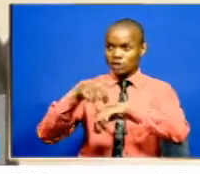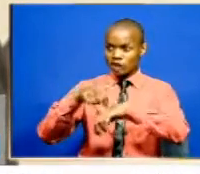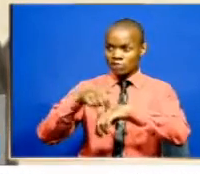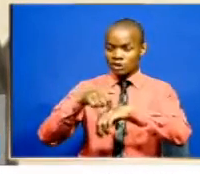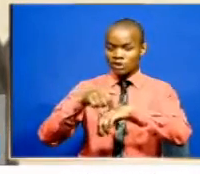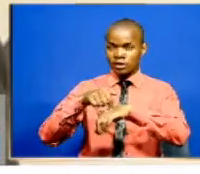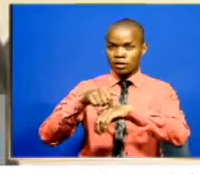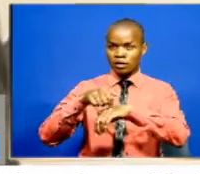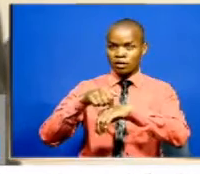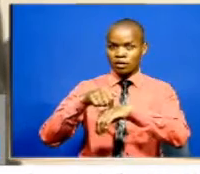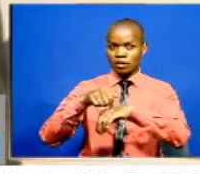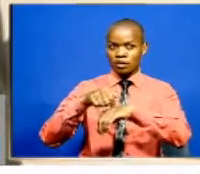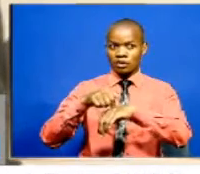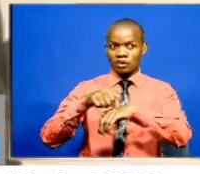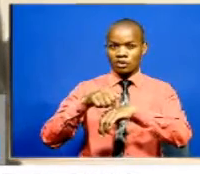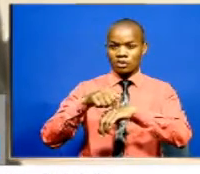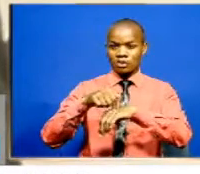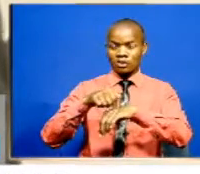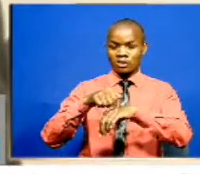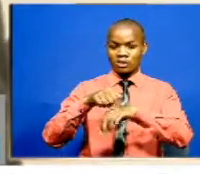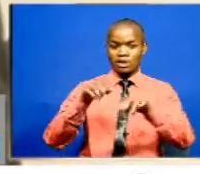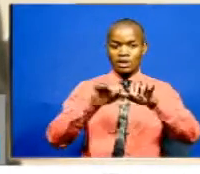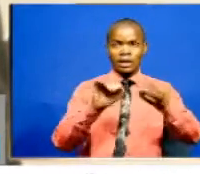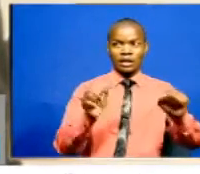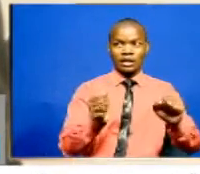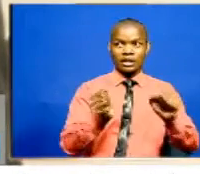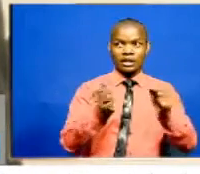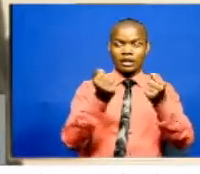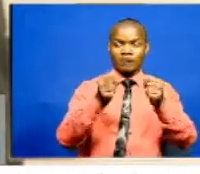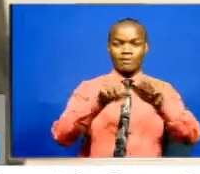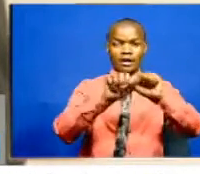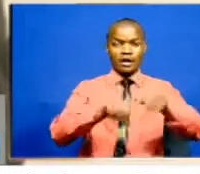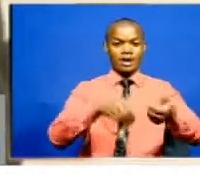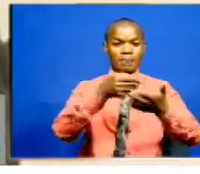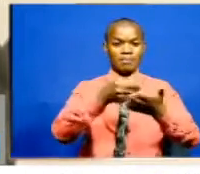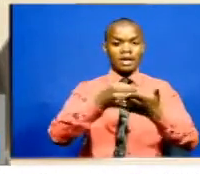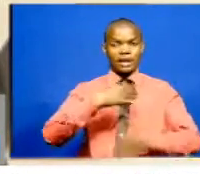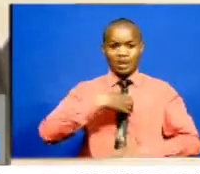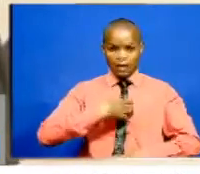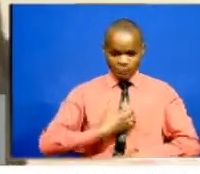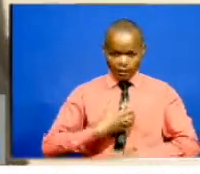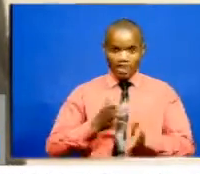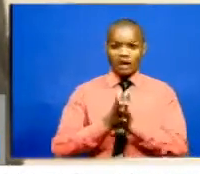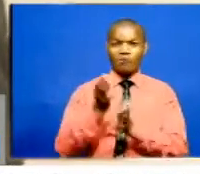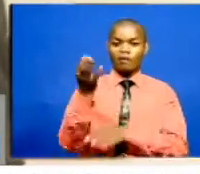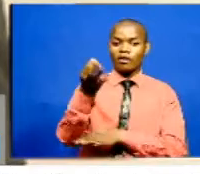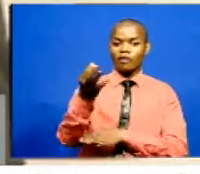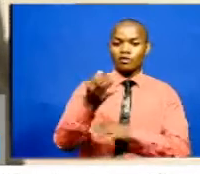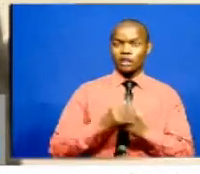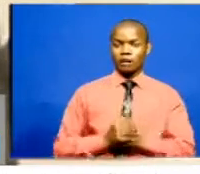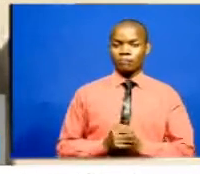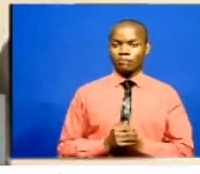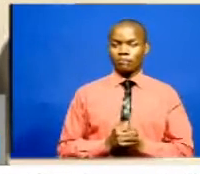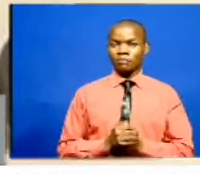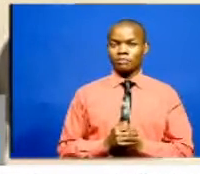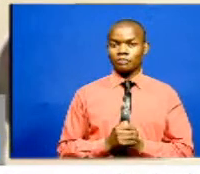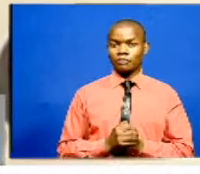to save for their retirement and for tomorrow. Because this is why,